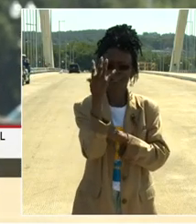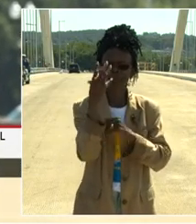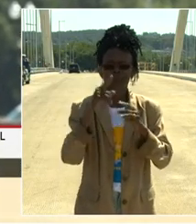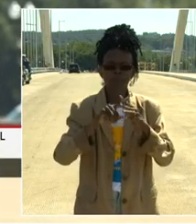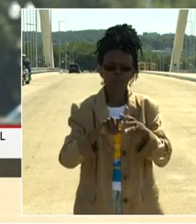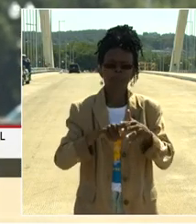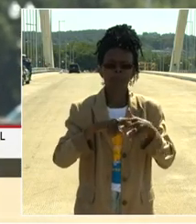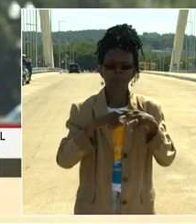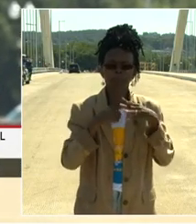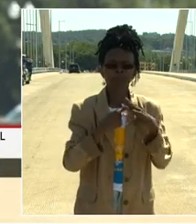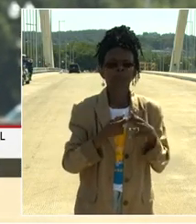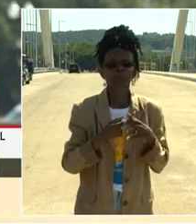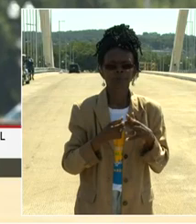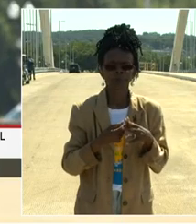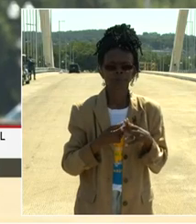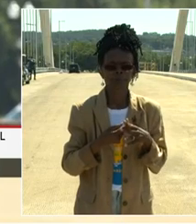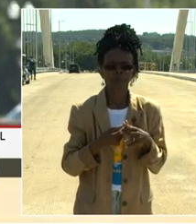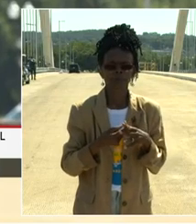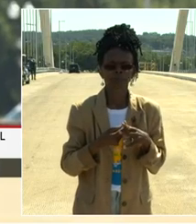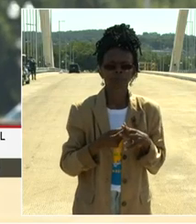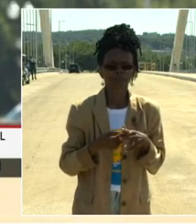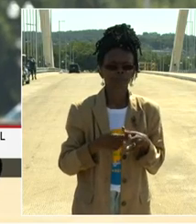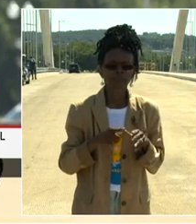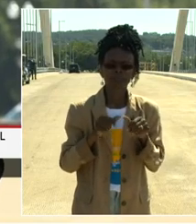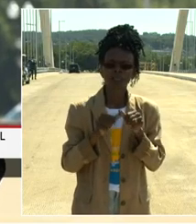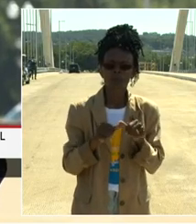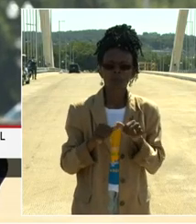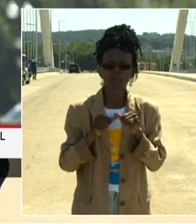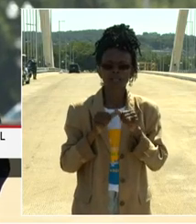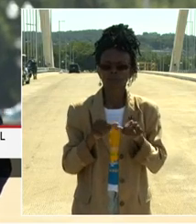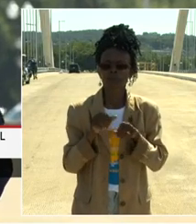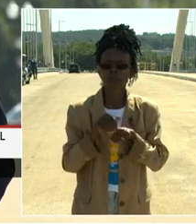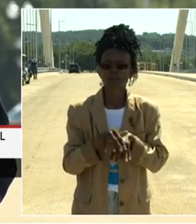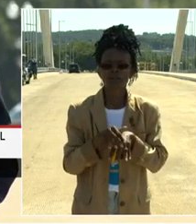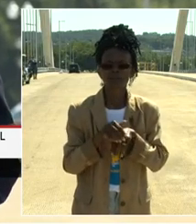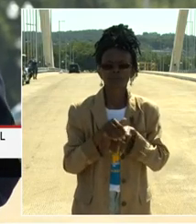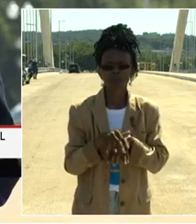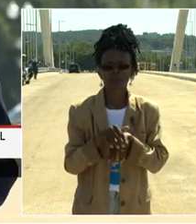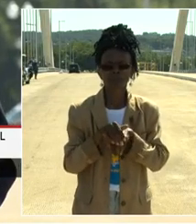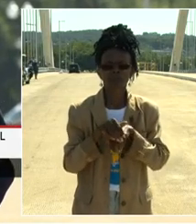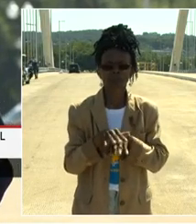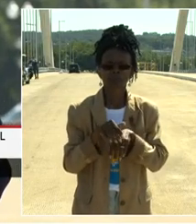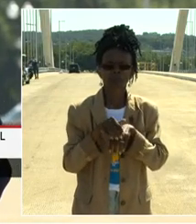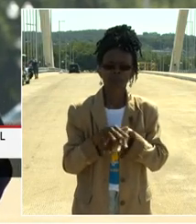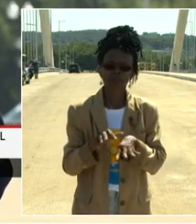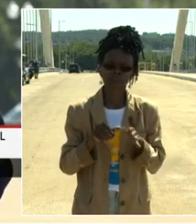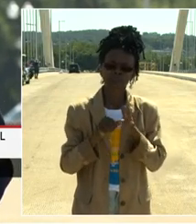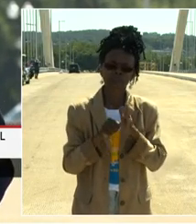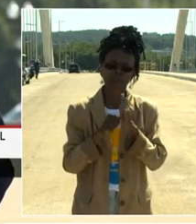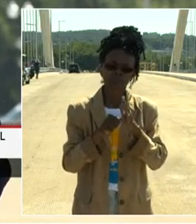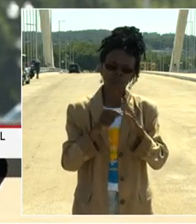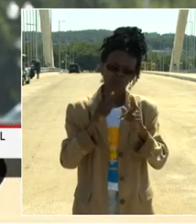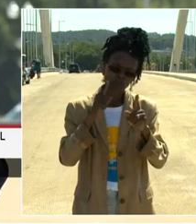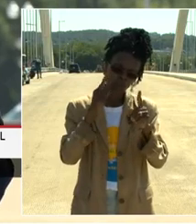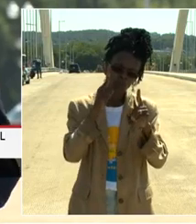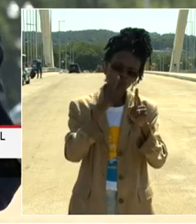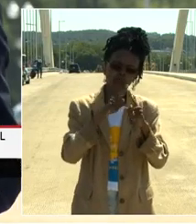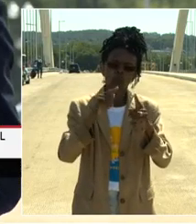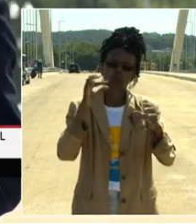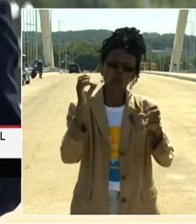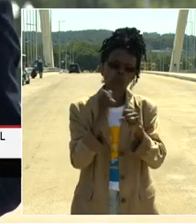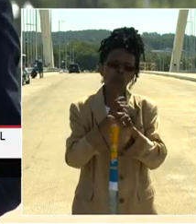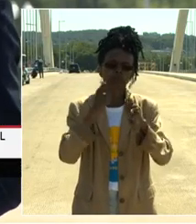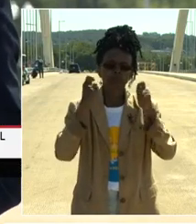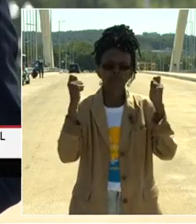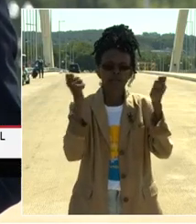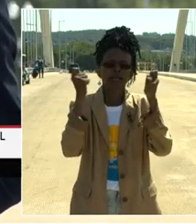and urge us to march on till victory's won. Victory has not been won,